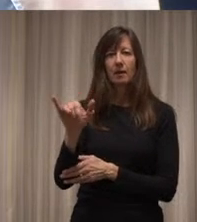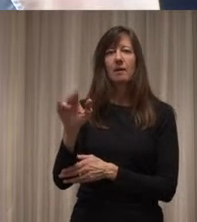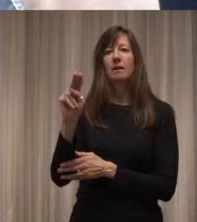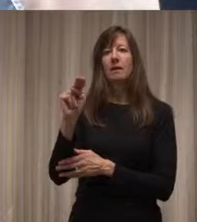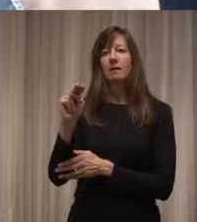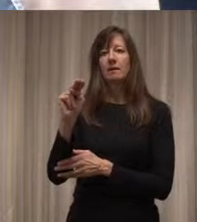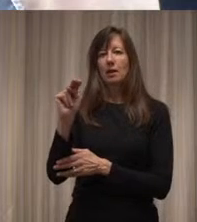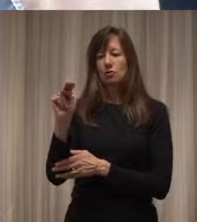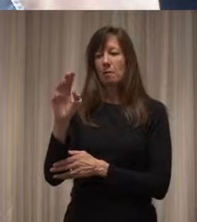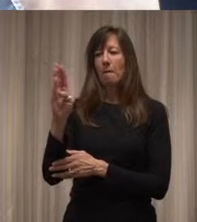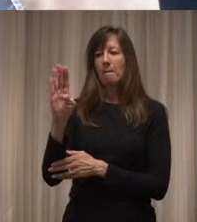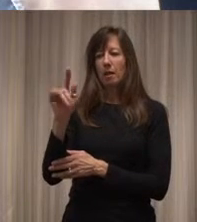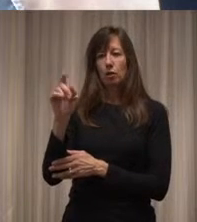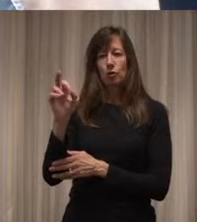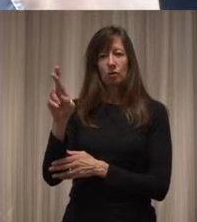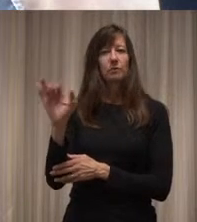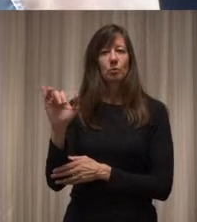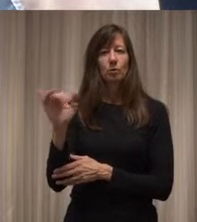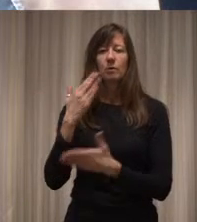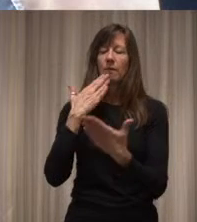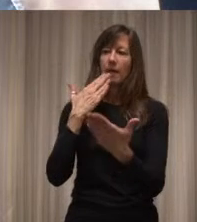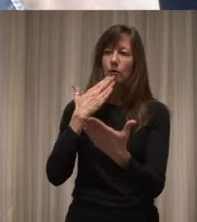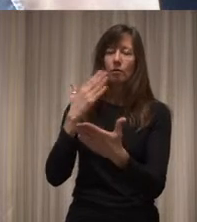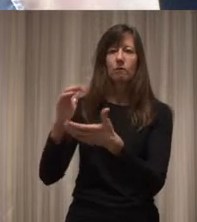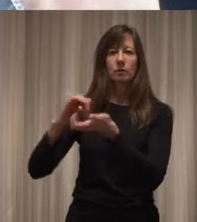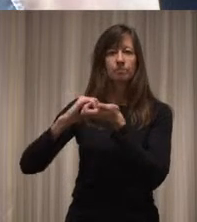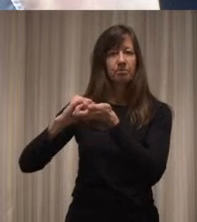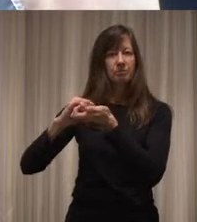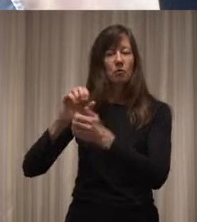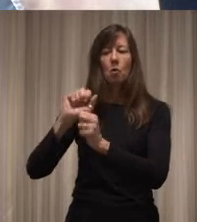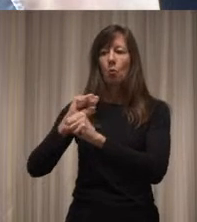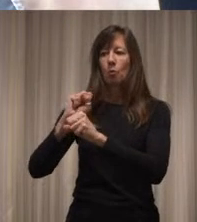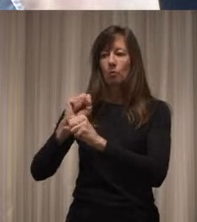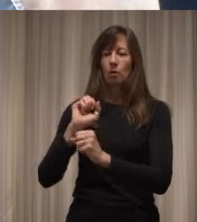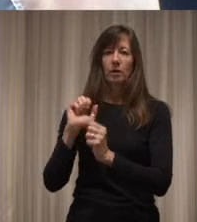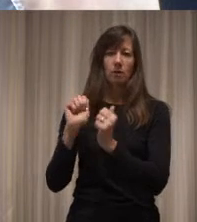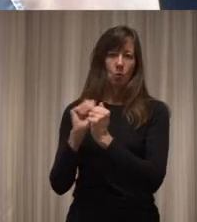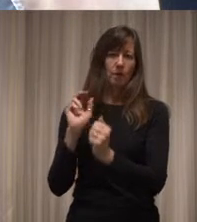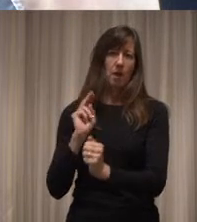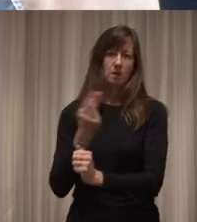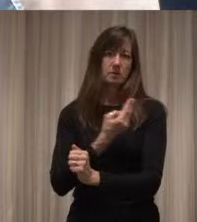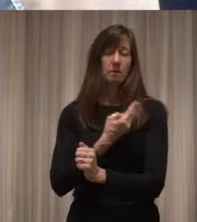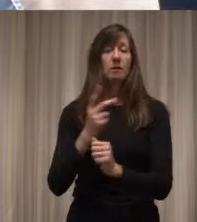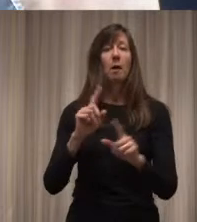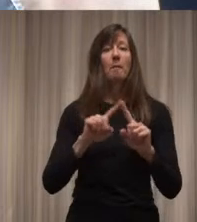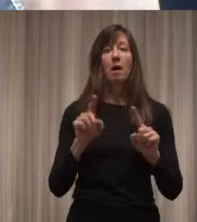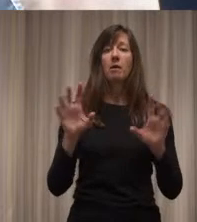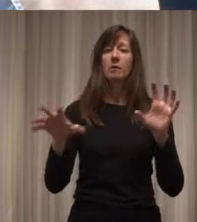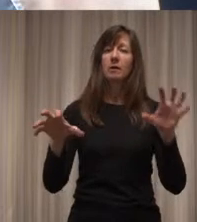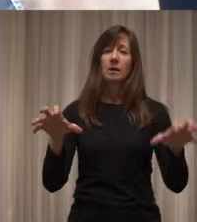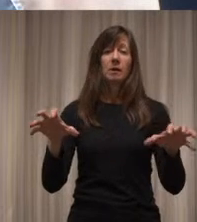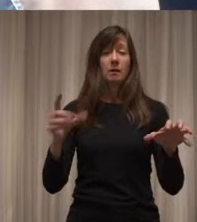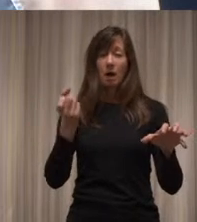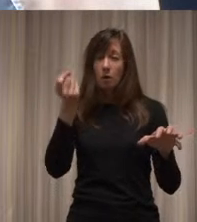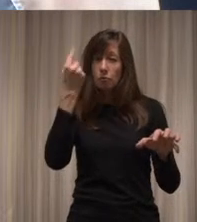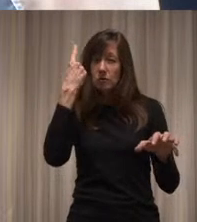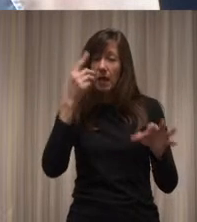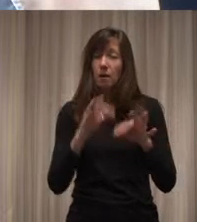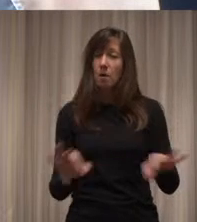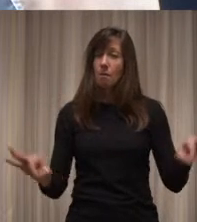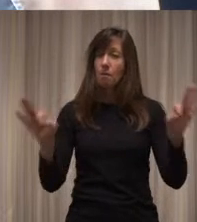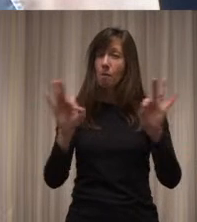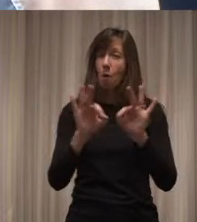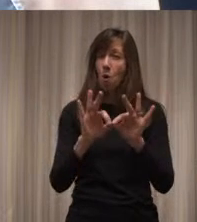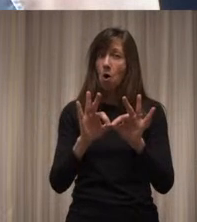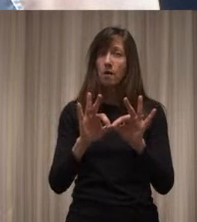that. Once again, very important caveat here. All of these sites are going to operate by appointment only so that we